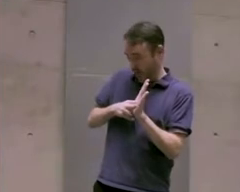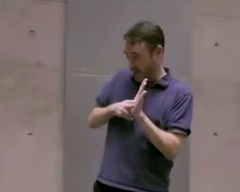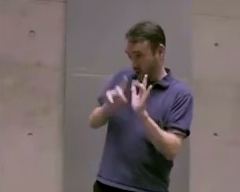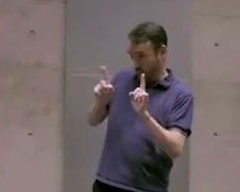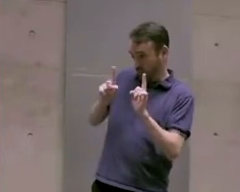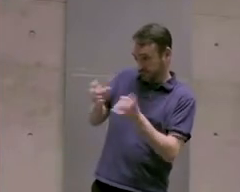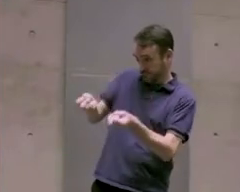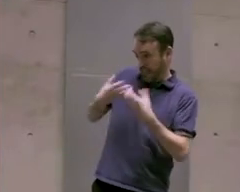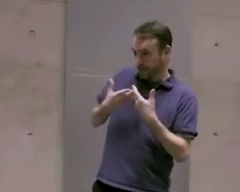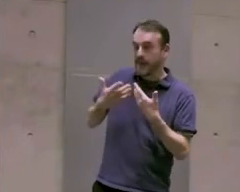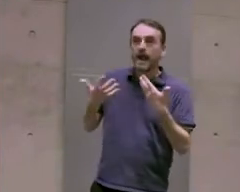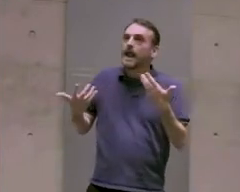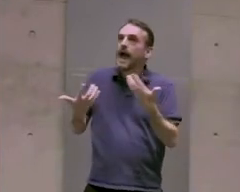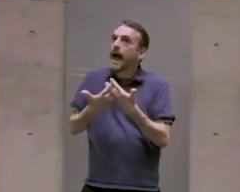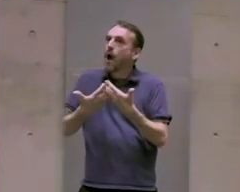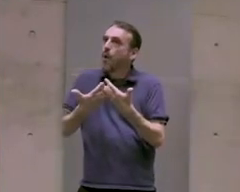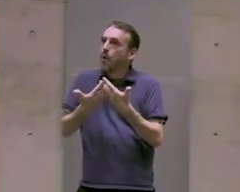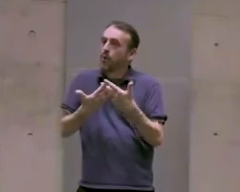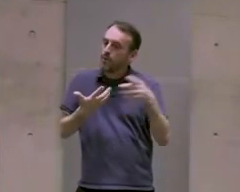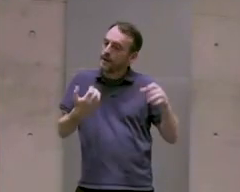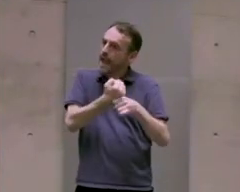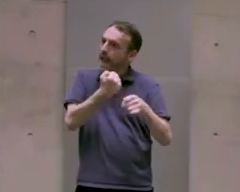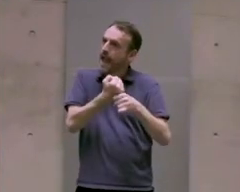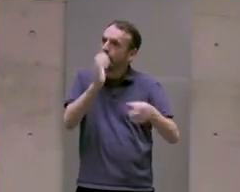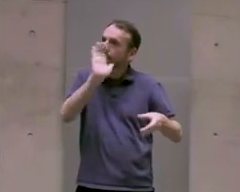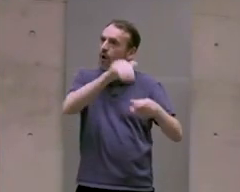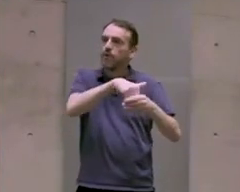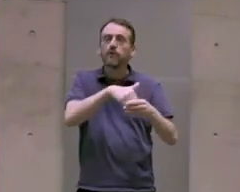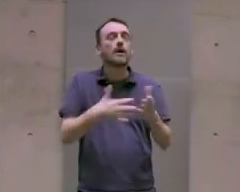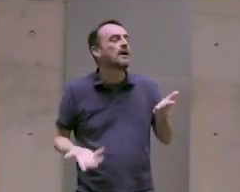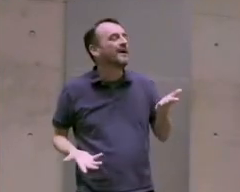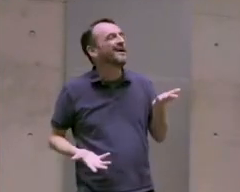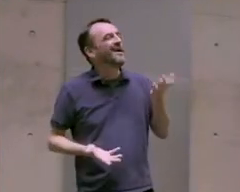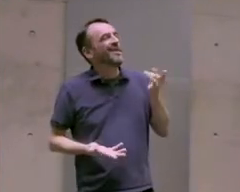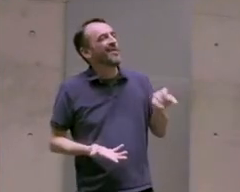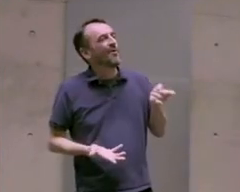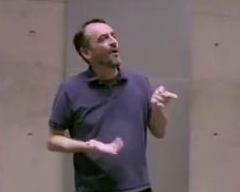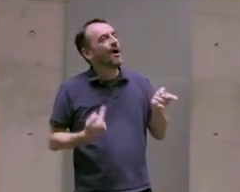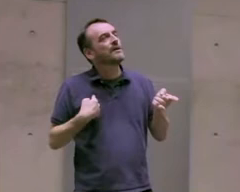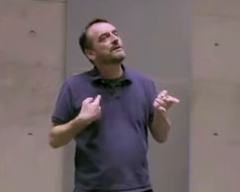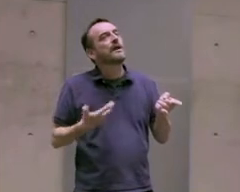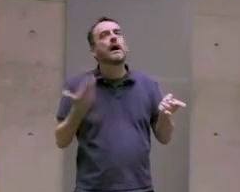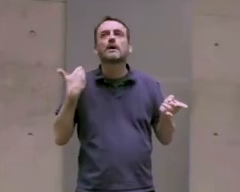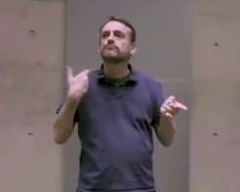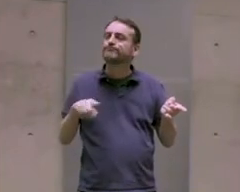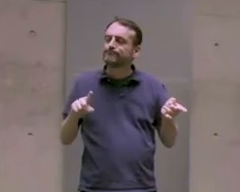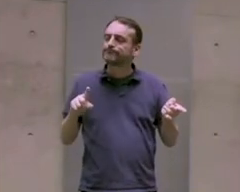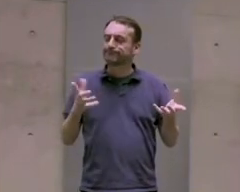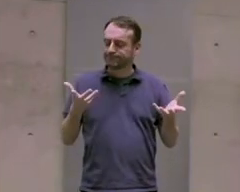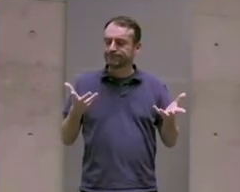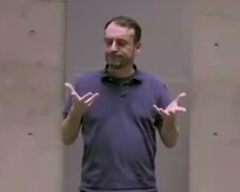did you get involved with that one as well? So that one, actually, that was